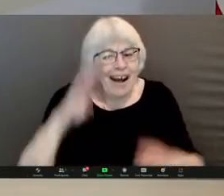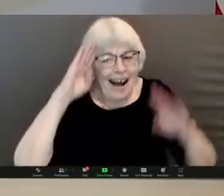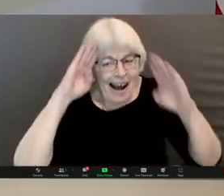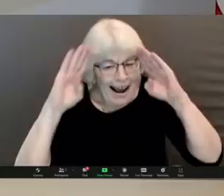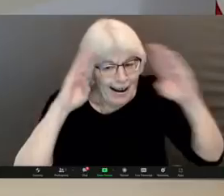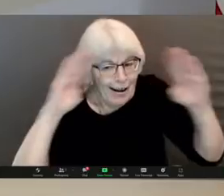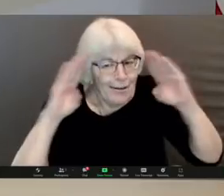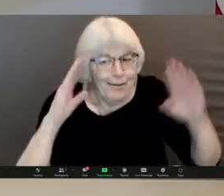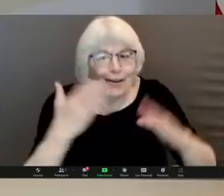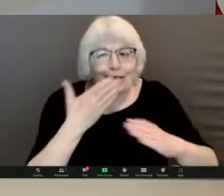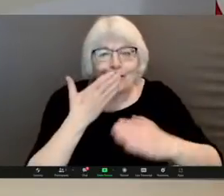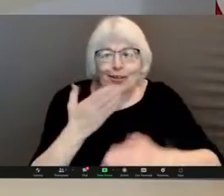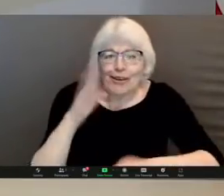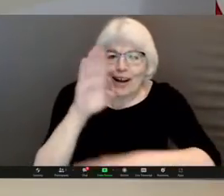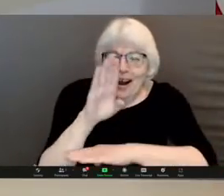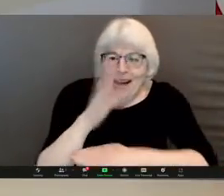2021-22.